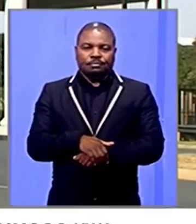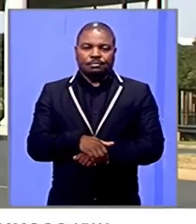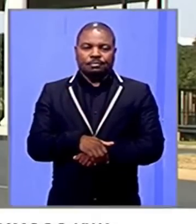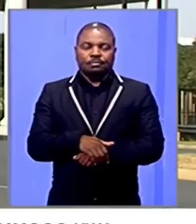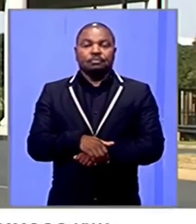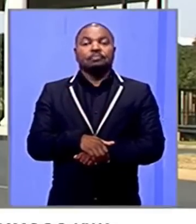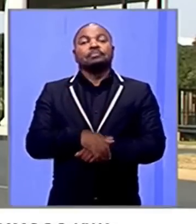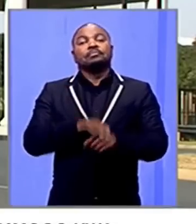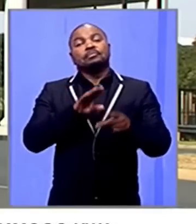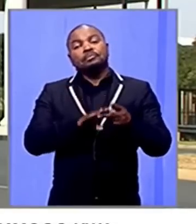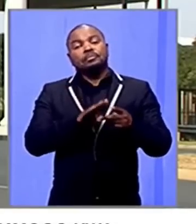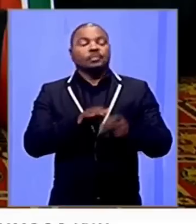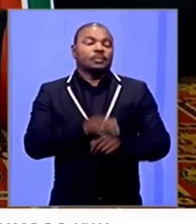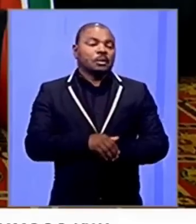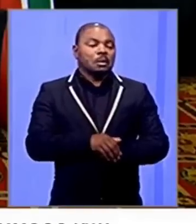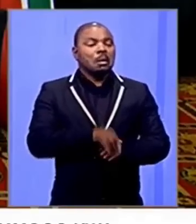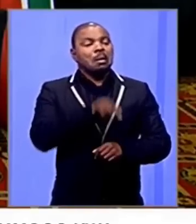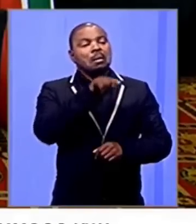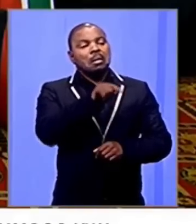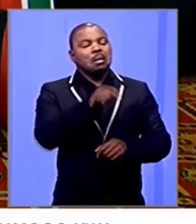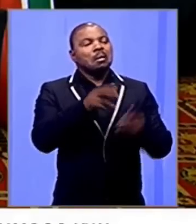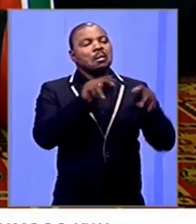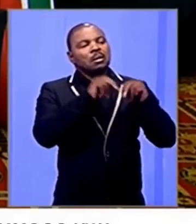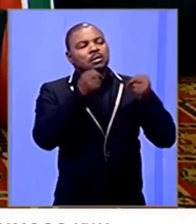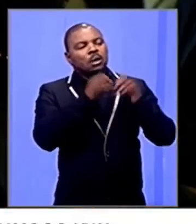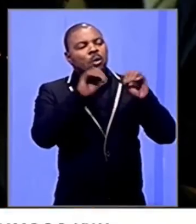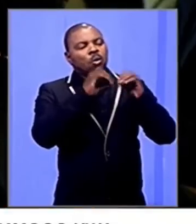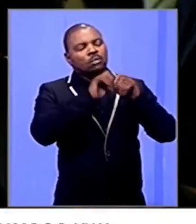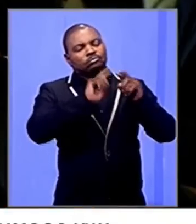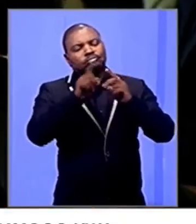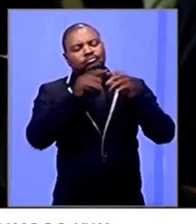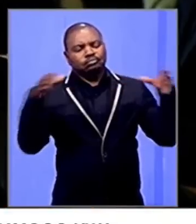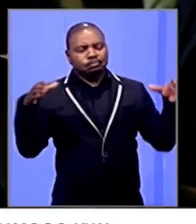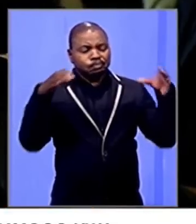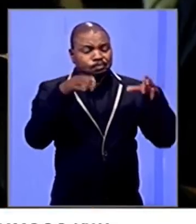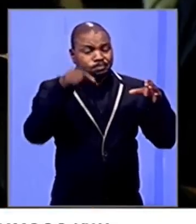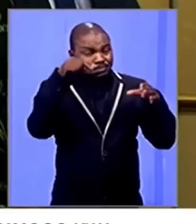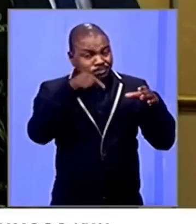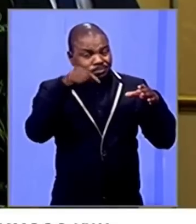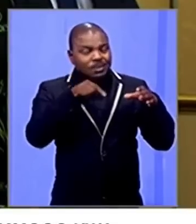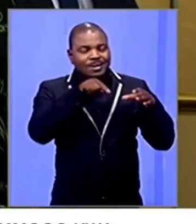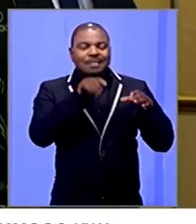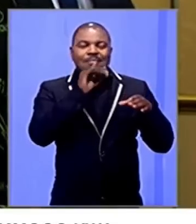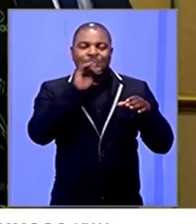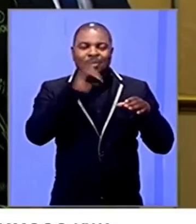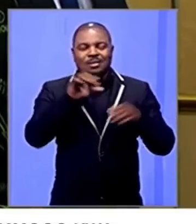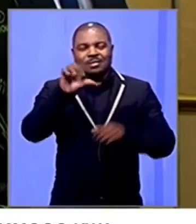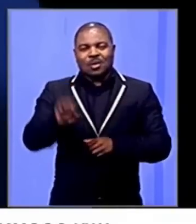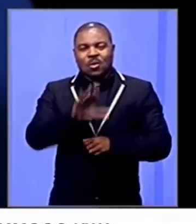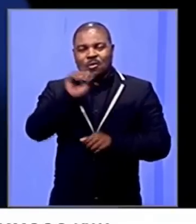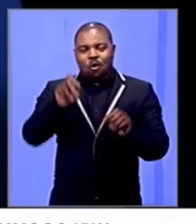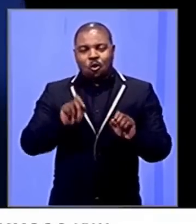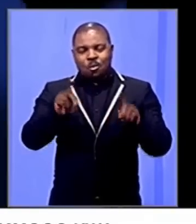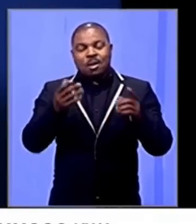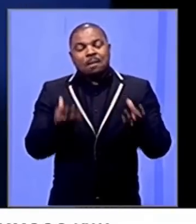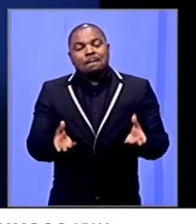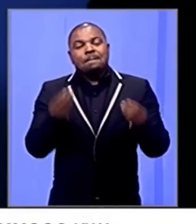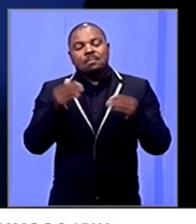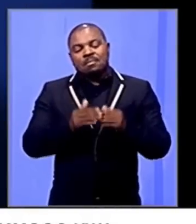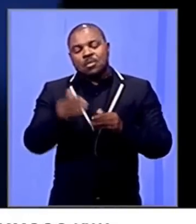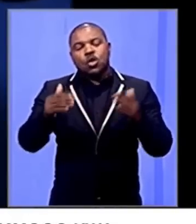Go begwa fa ditshekatsheko tsa mokgatlho wa bosetšhaba wa makoko a farologaneng e le tšhono ya go bona Aforika Borwa yo